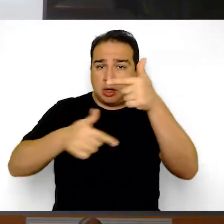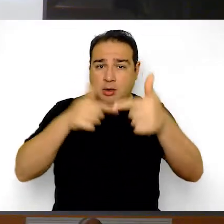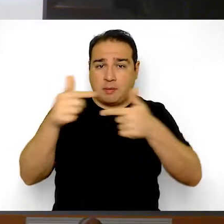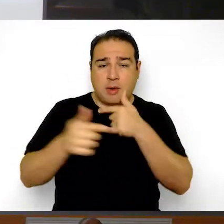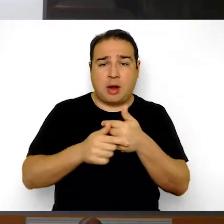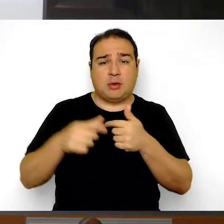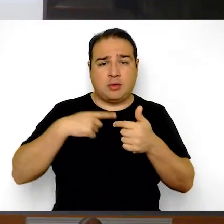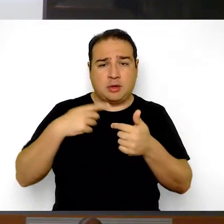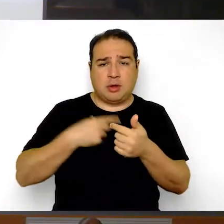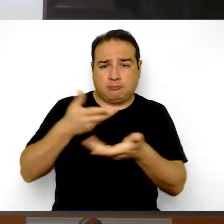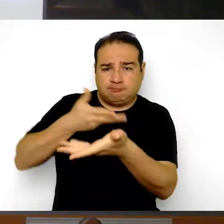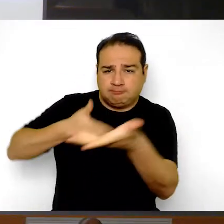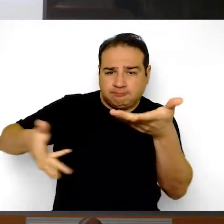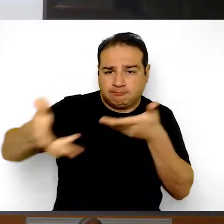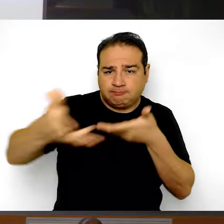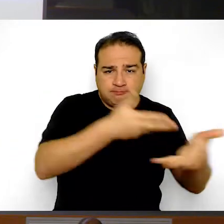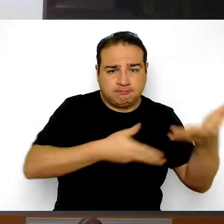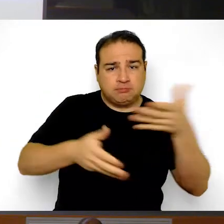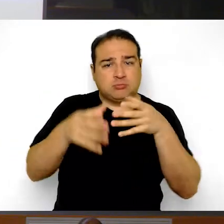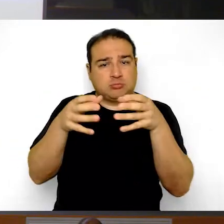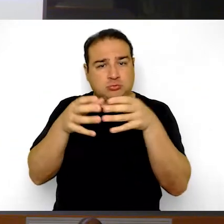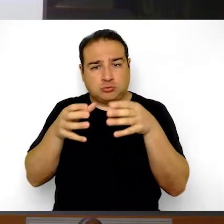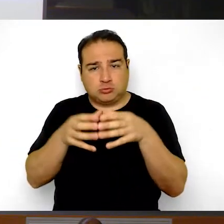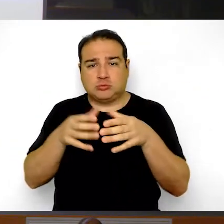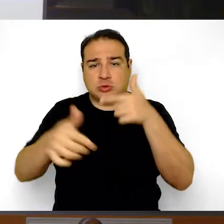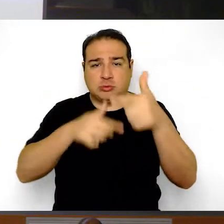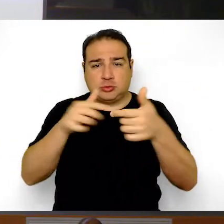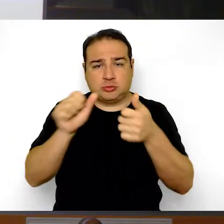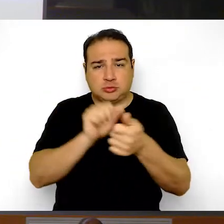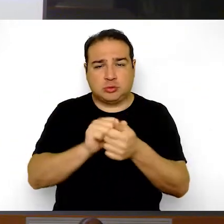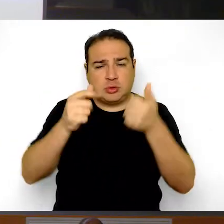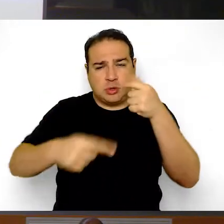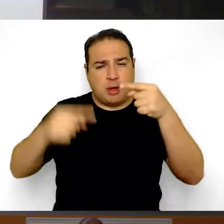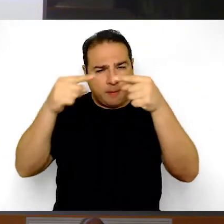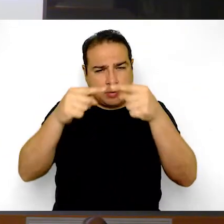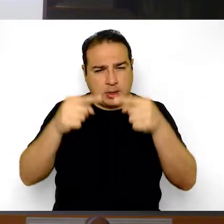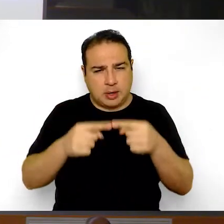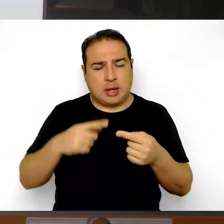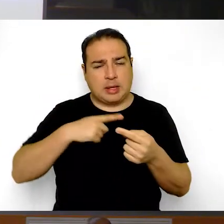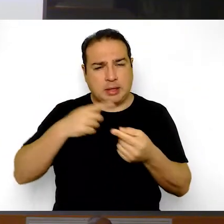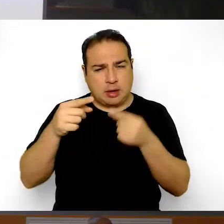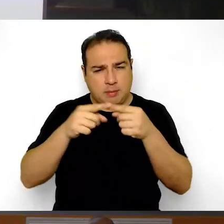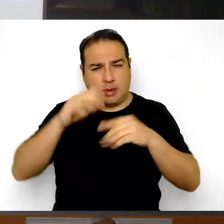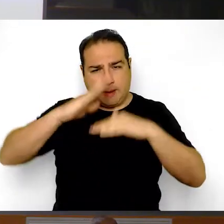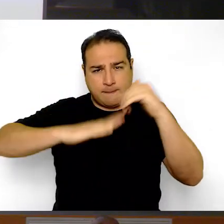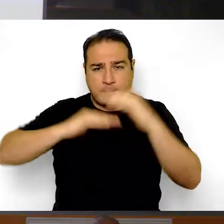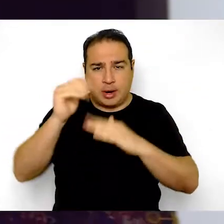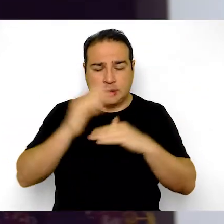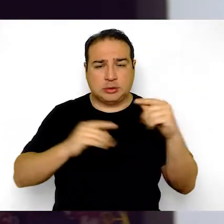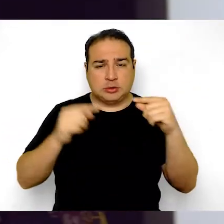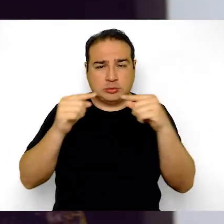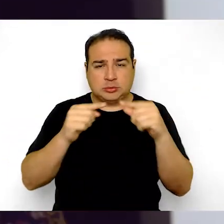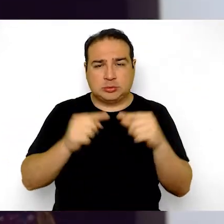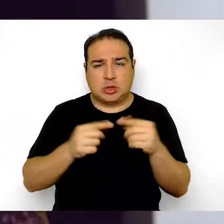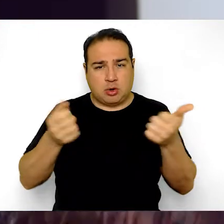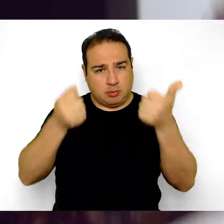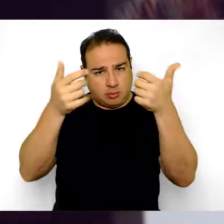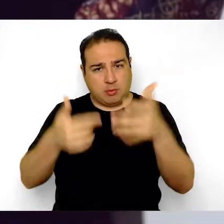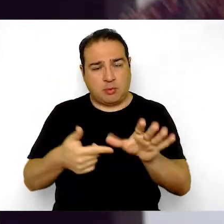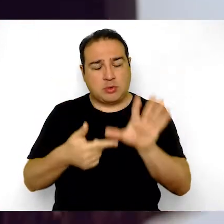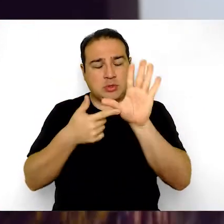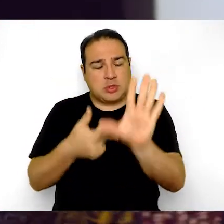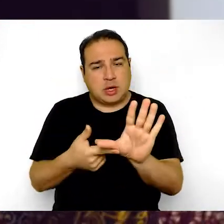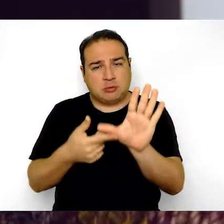activity that we will do in group, with a way to apply it little bit on the practice. This what was